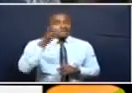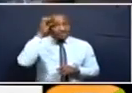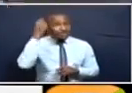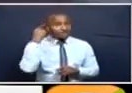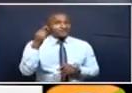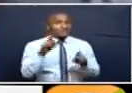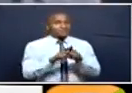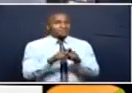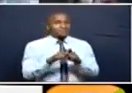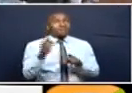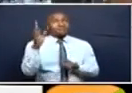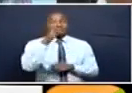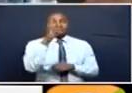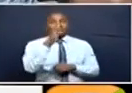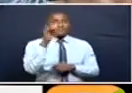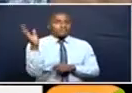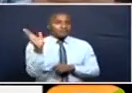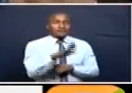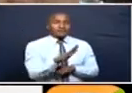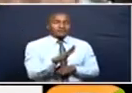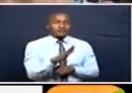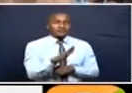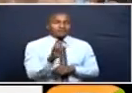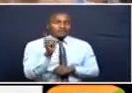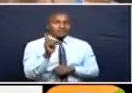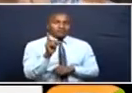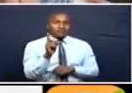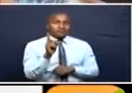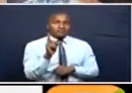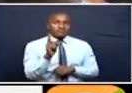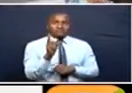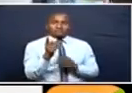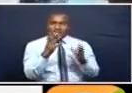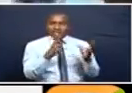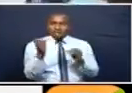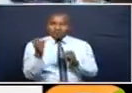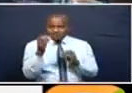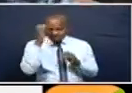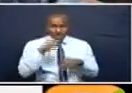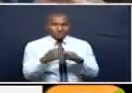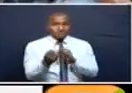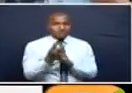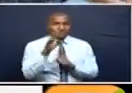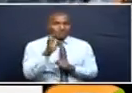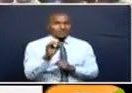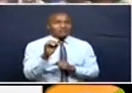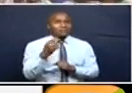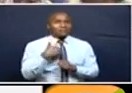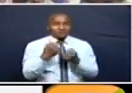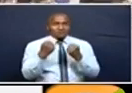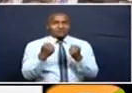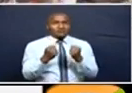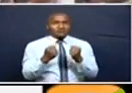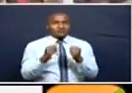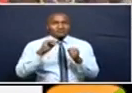after about noon. I actually came back, I got back to Nairobi about one, so I must have left Eldoret about 12:30. And I drove through town, and I